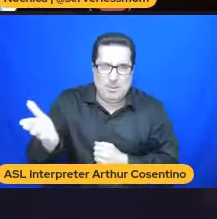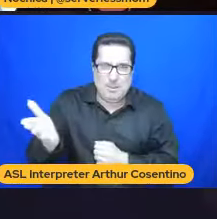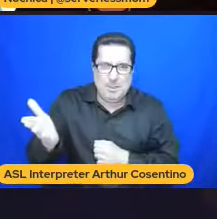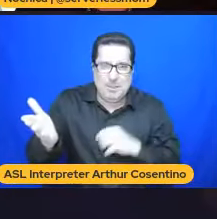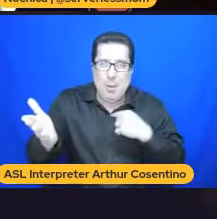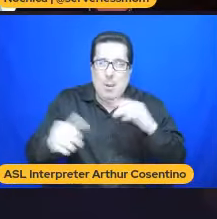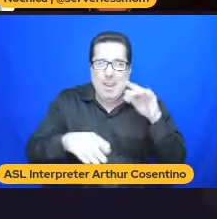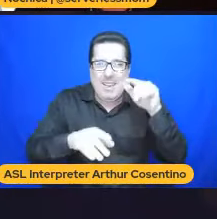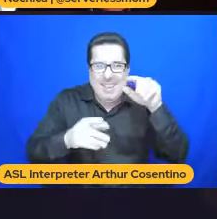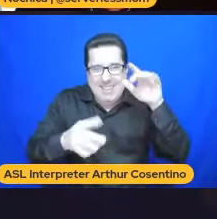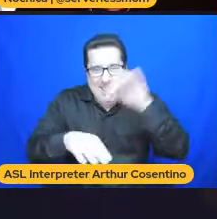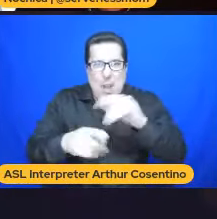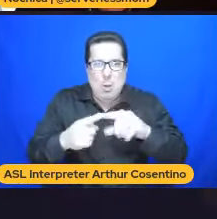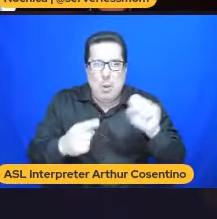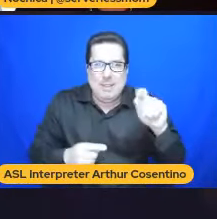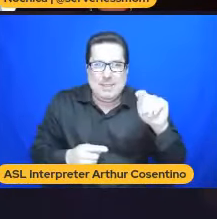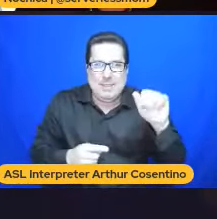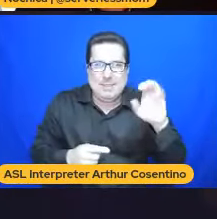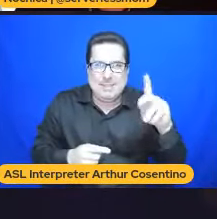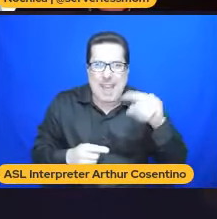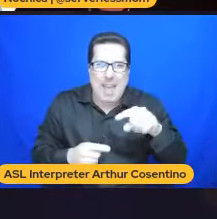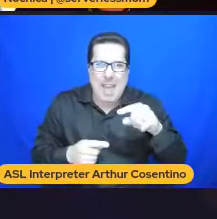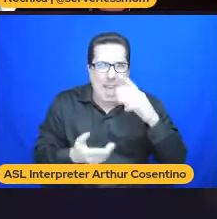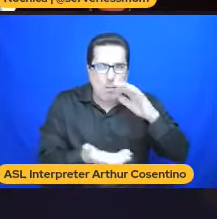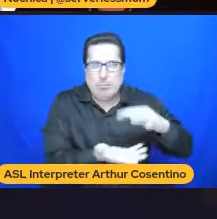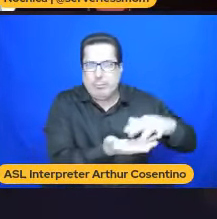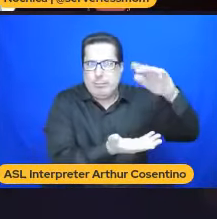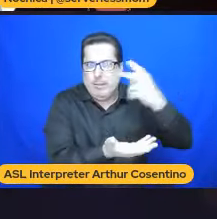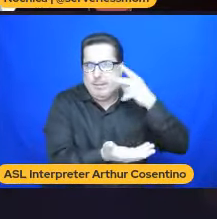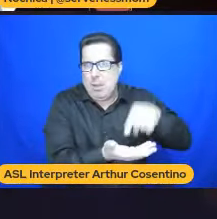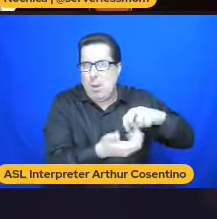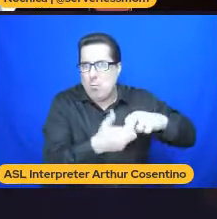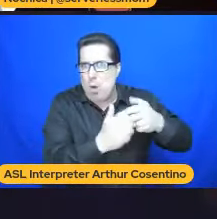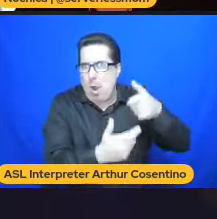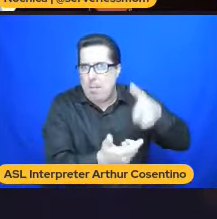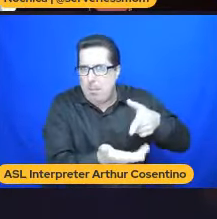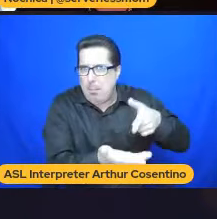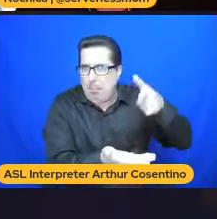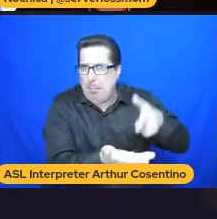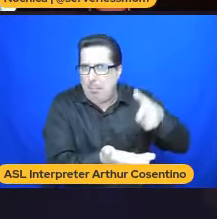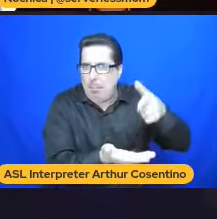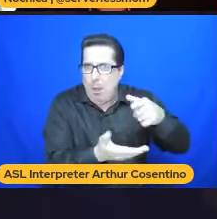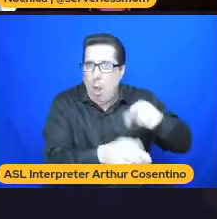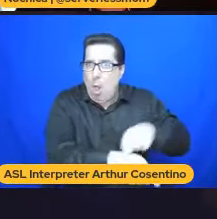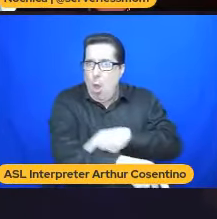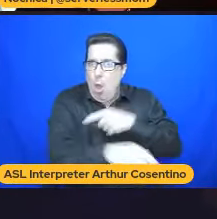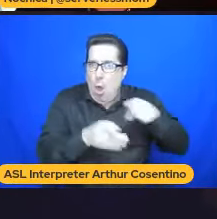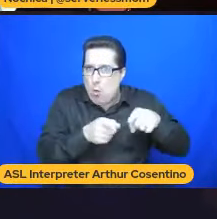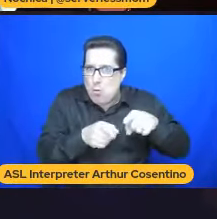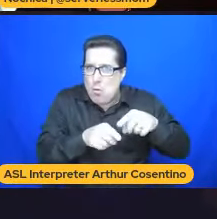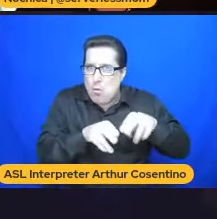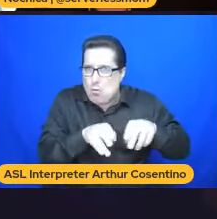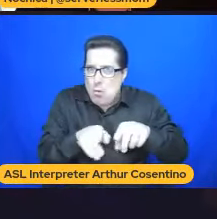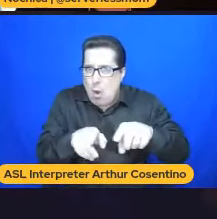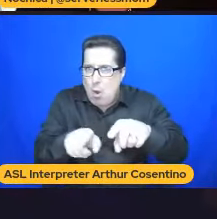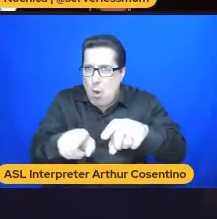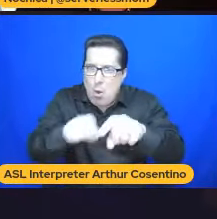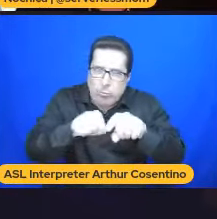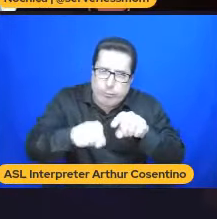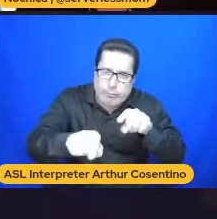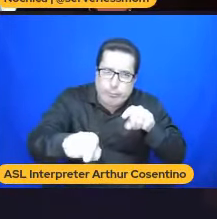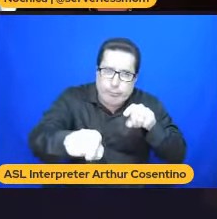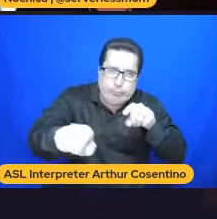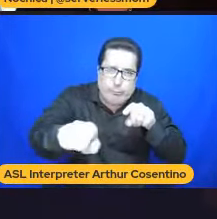sit down, say, hey, we have some sort of problem, and be able to say in a few minutes what we sort of suspect very strongly is